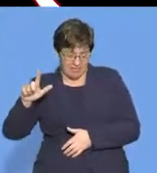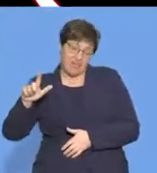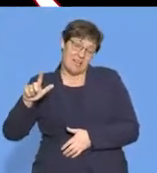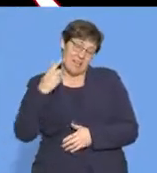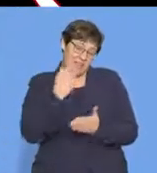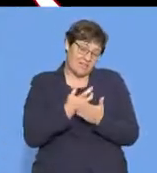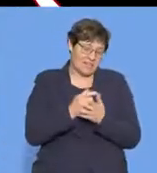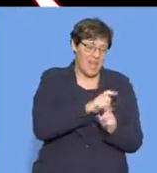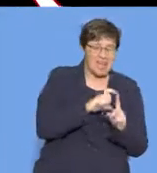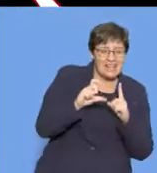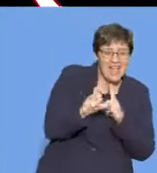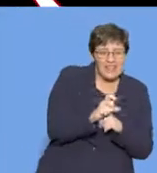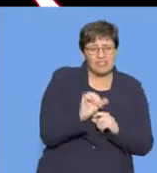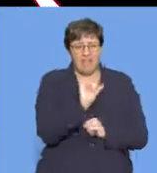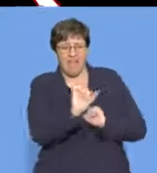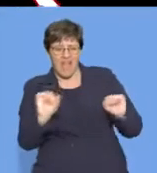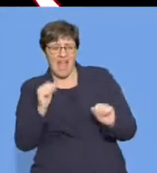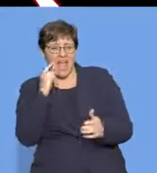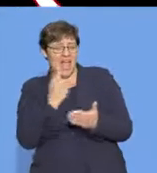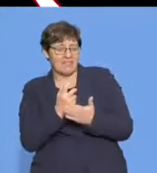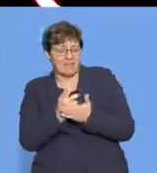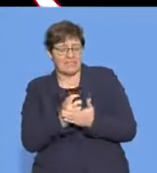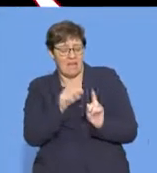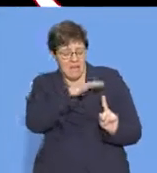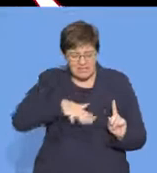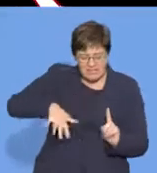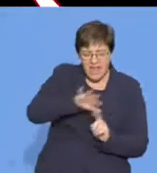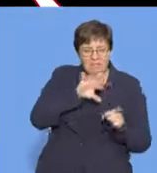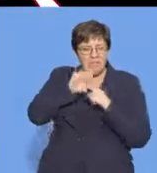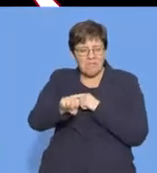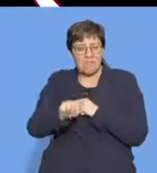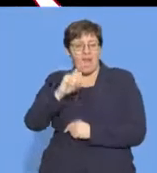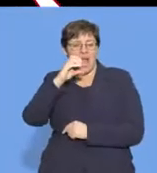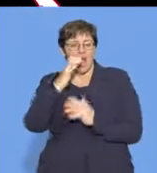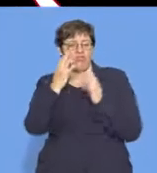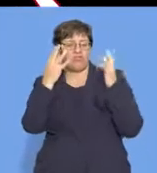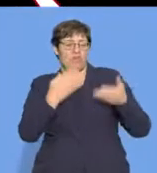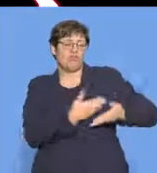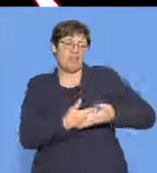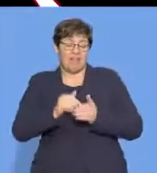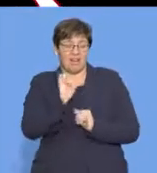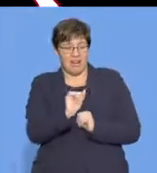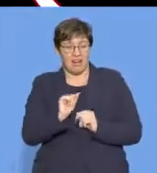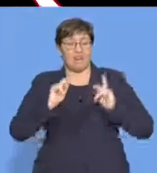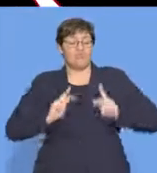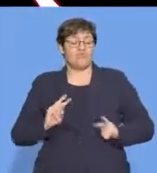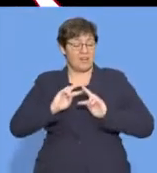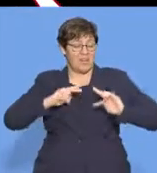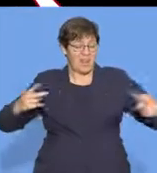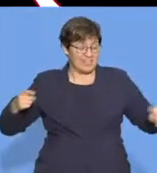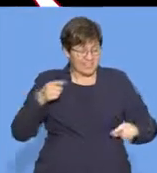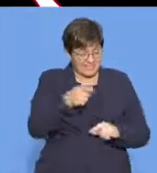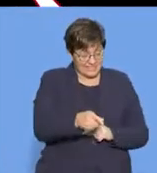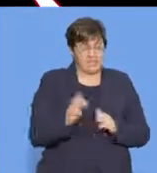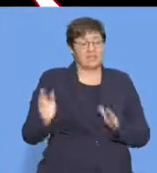at the fossil sites. That's very important in Africa. We looked at the cradle of humankind, which you need to know. And now what we're going to look